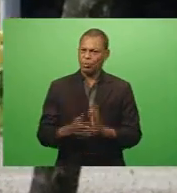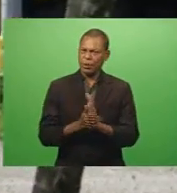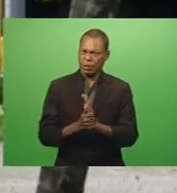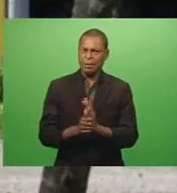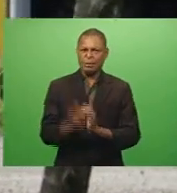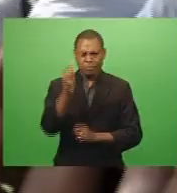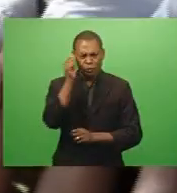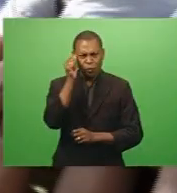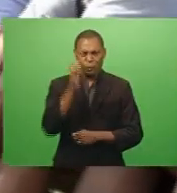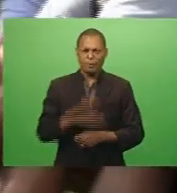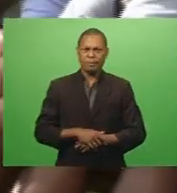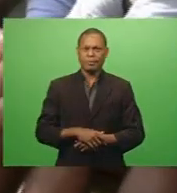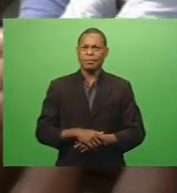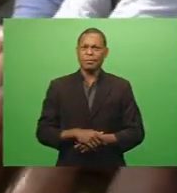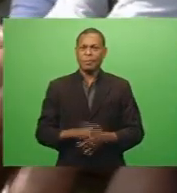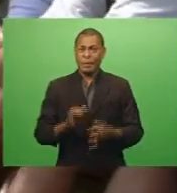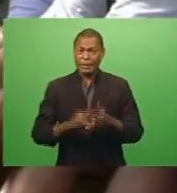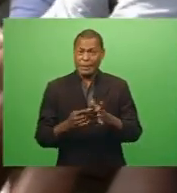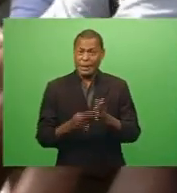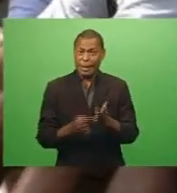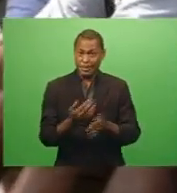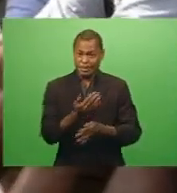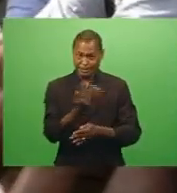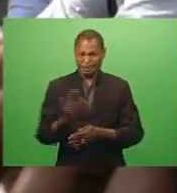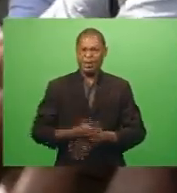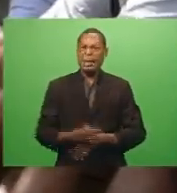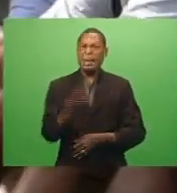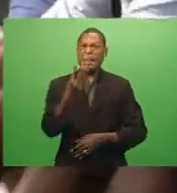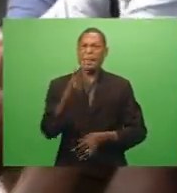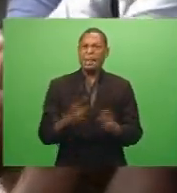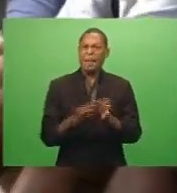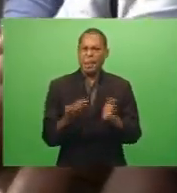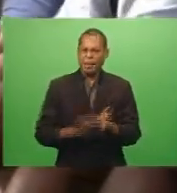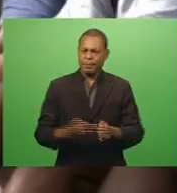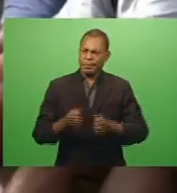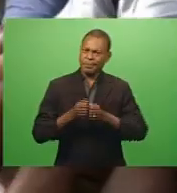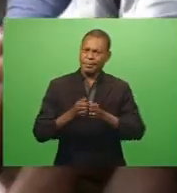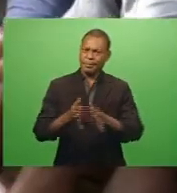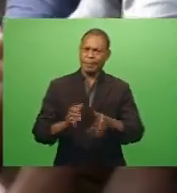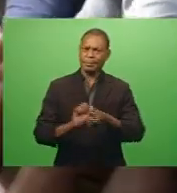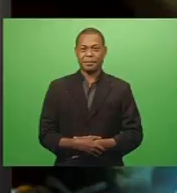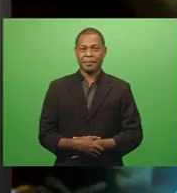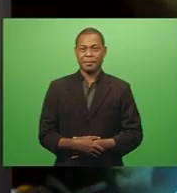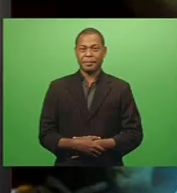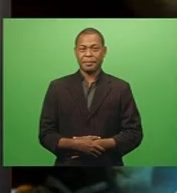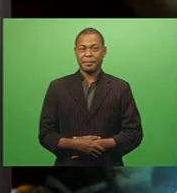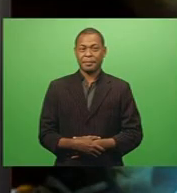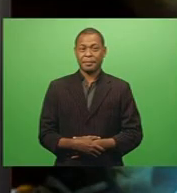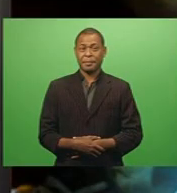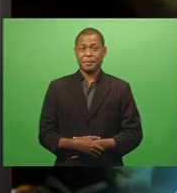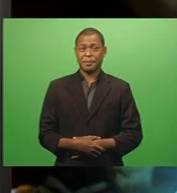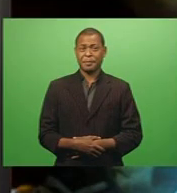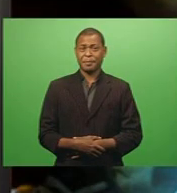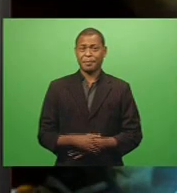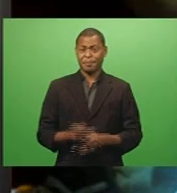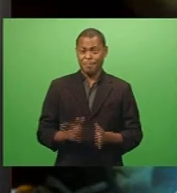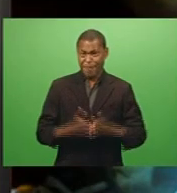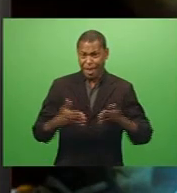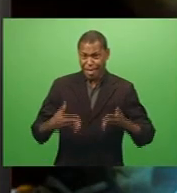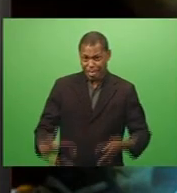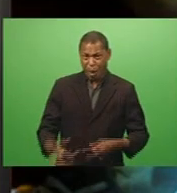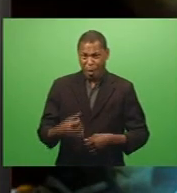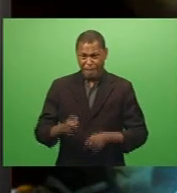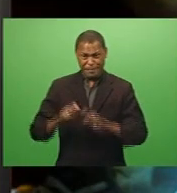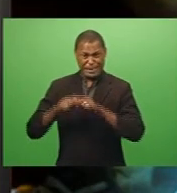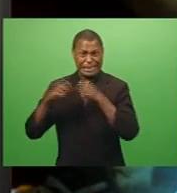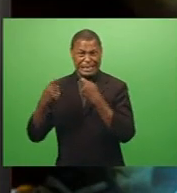The Fairbrother Challenge kicks off at 3 p.m. Aquila Dama, FBC Sports. Apart from being the only vegan team